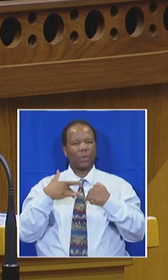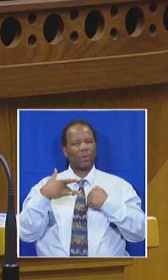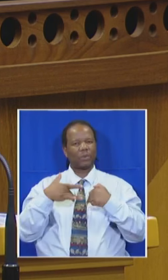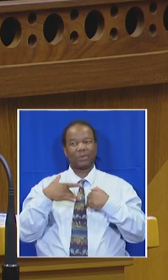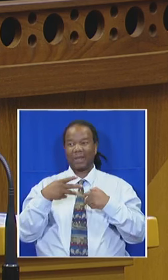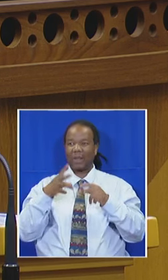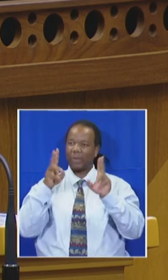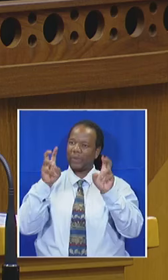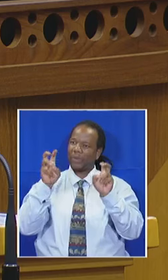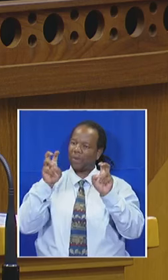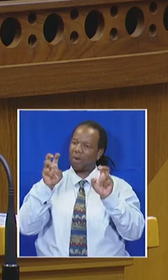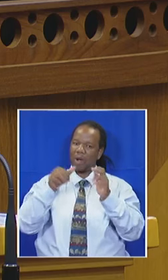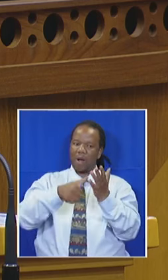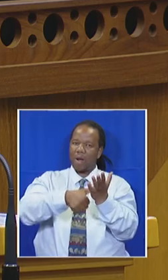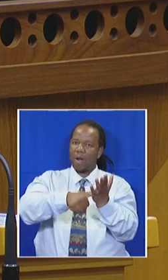matter.